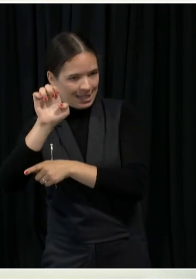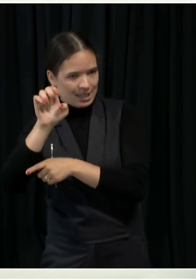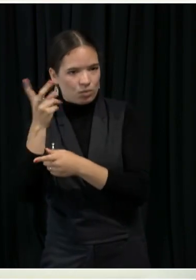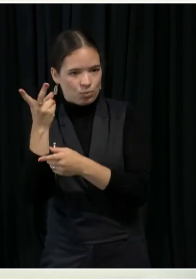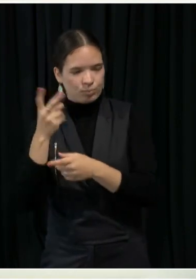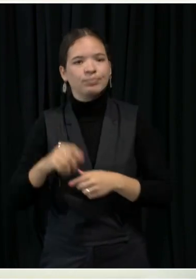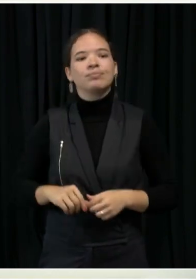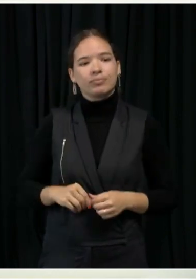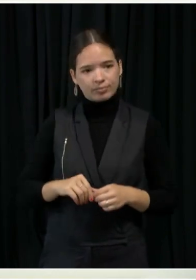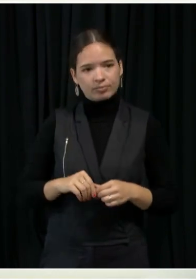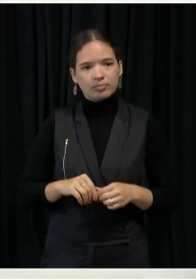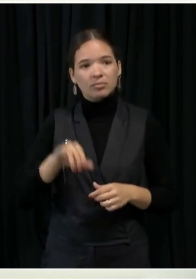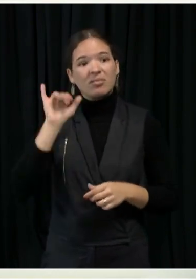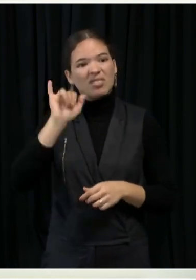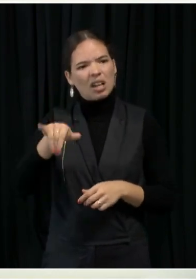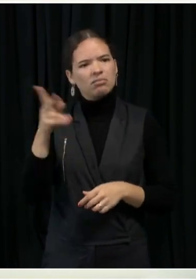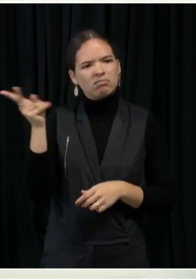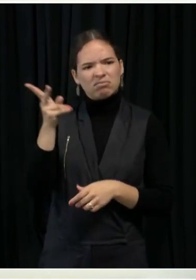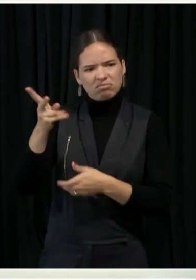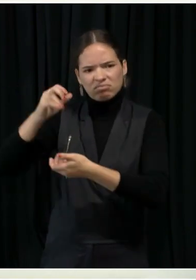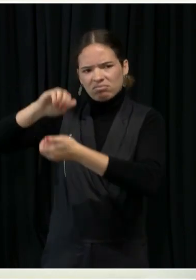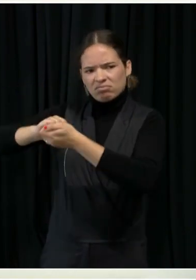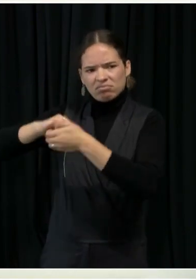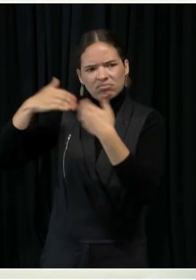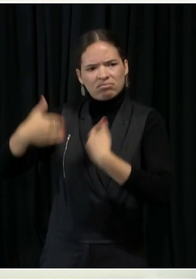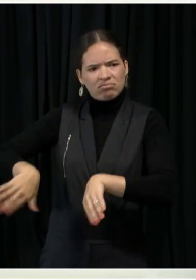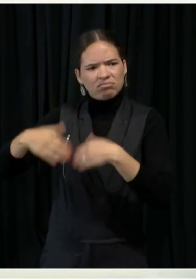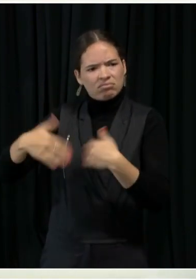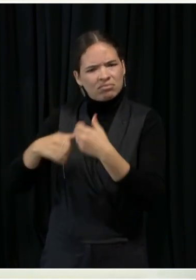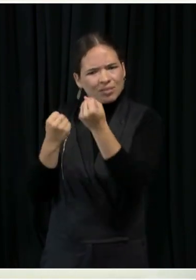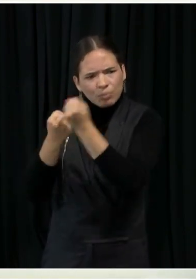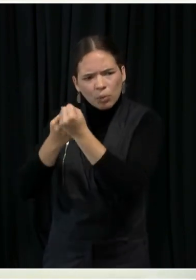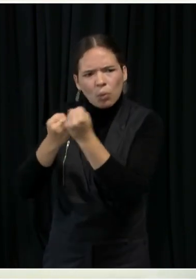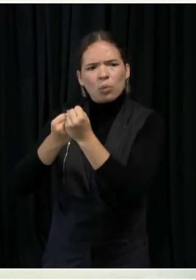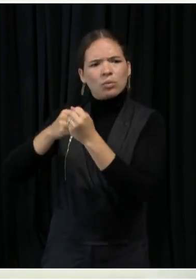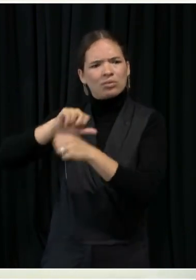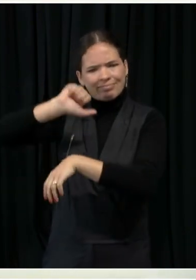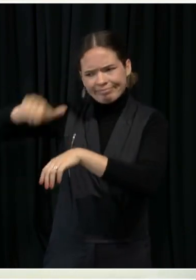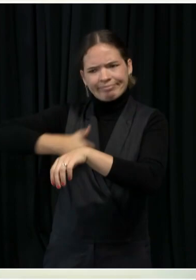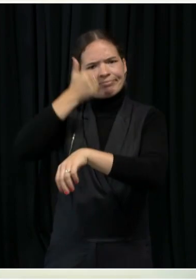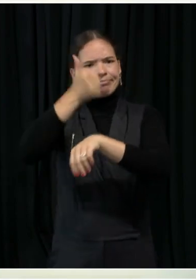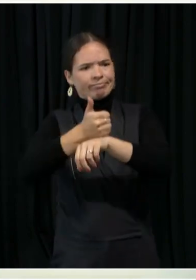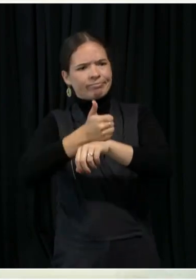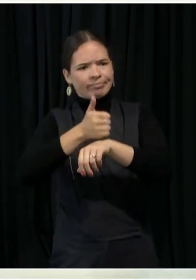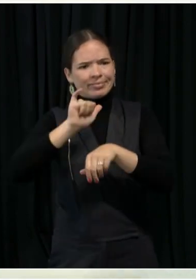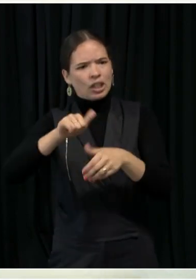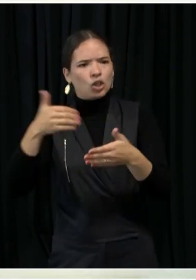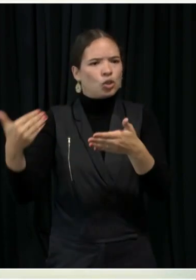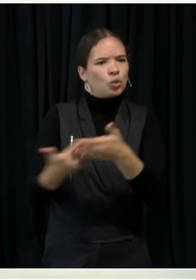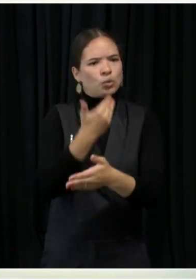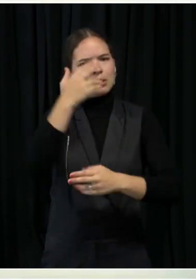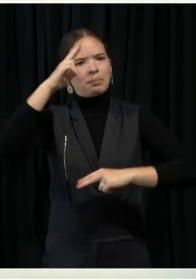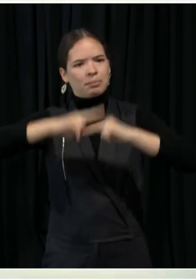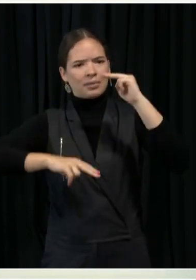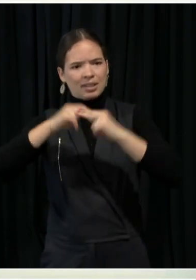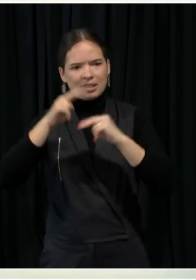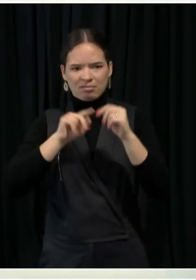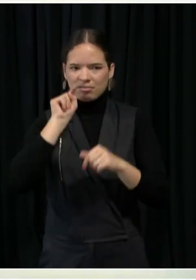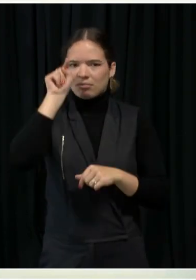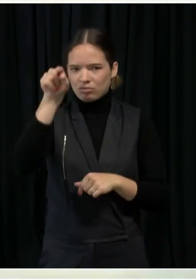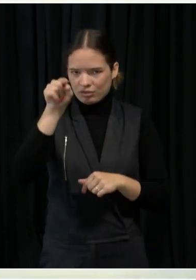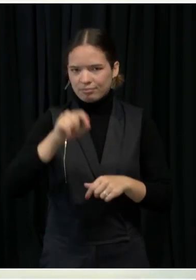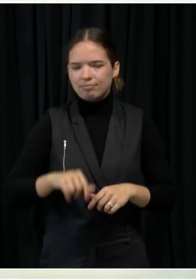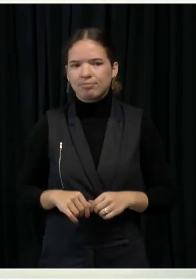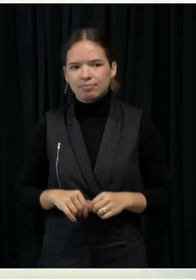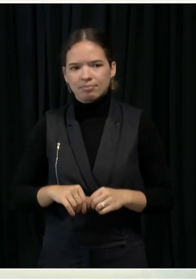worked to support the development of Maple View Flats, 114 affordable housing units behind us, the first